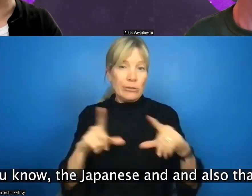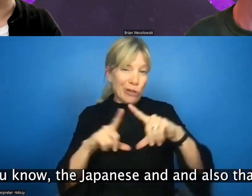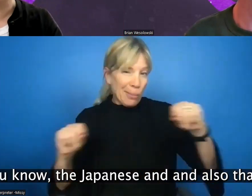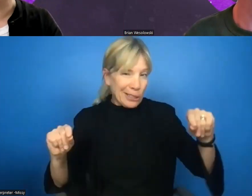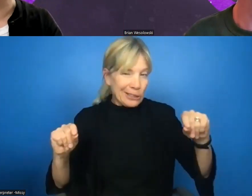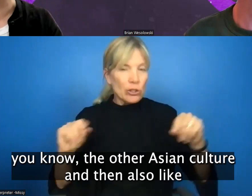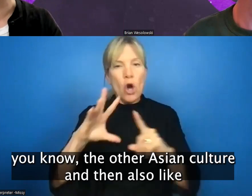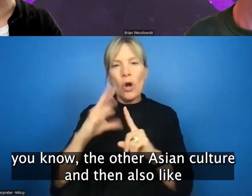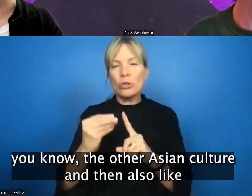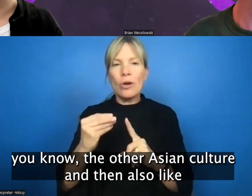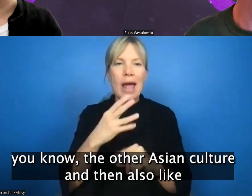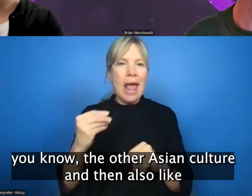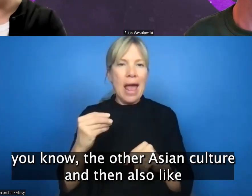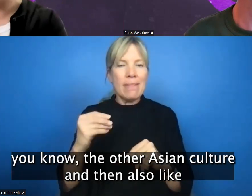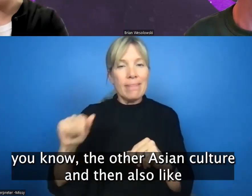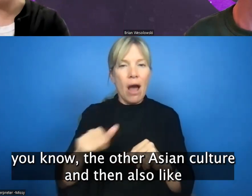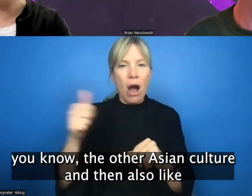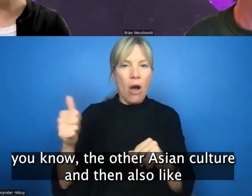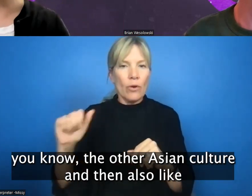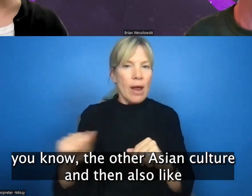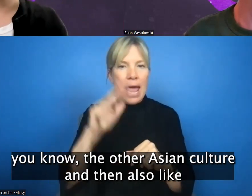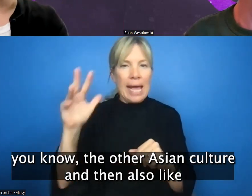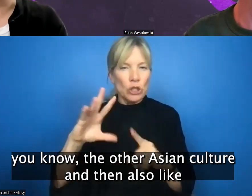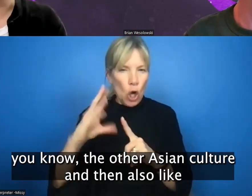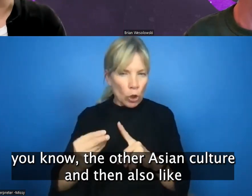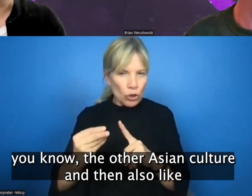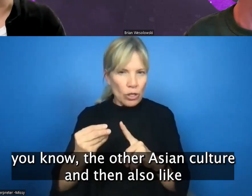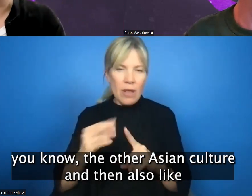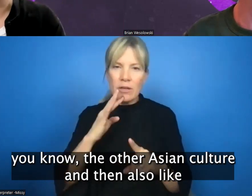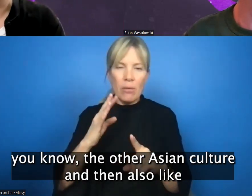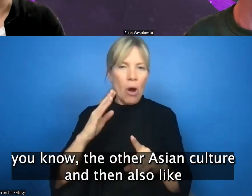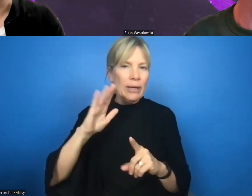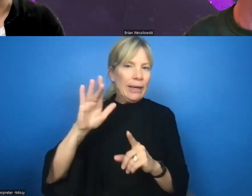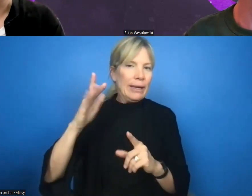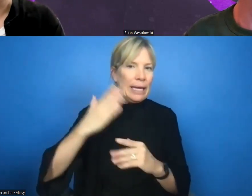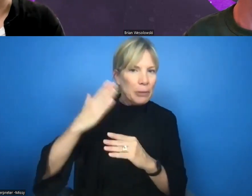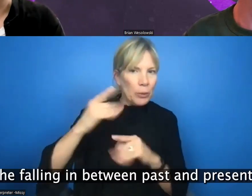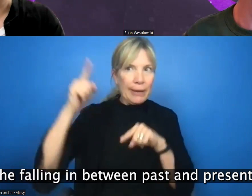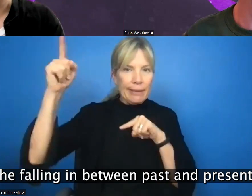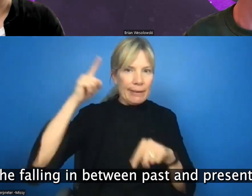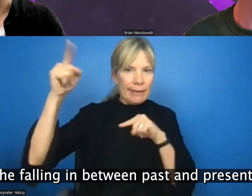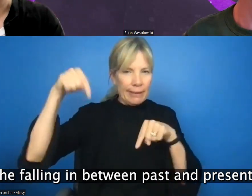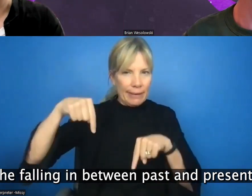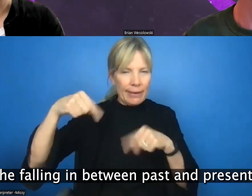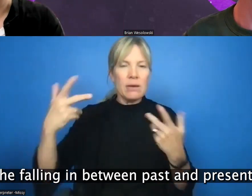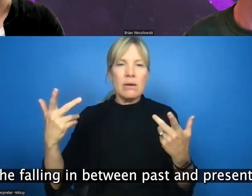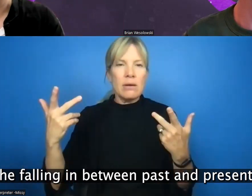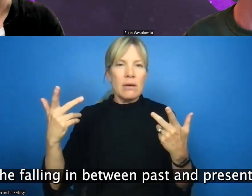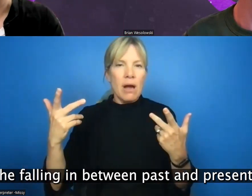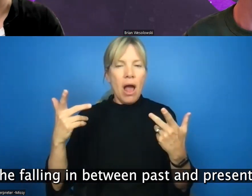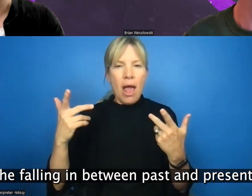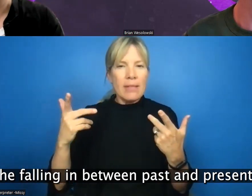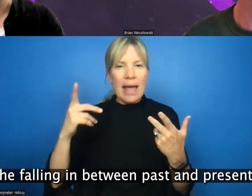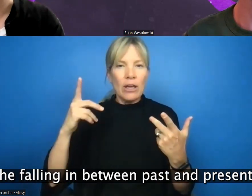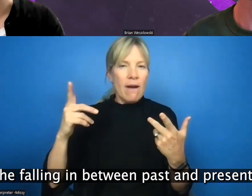then also that, the other Asian culture. And then also like the floating in